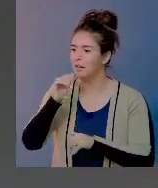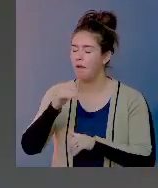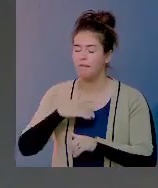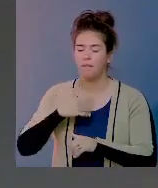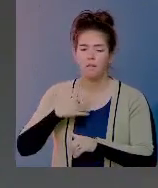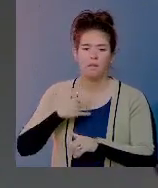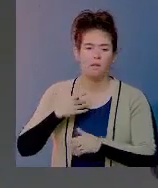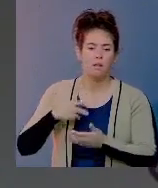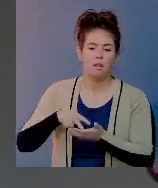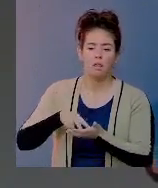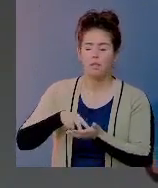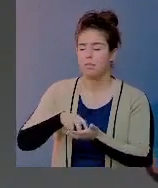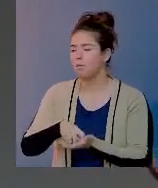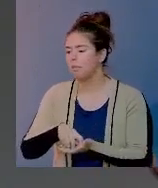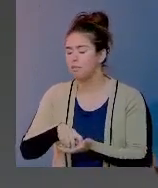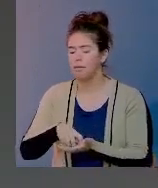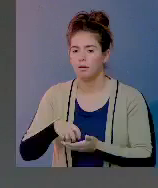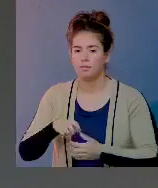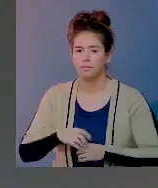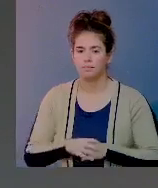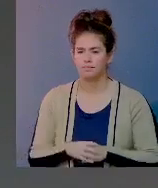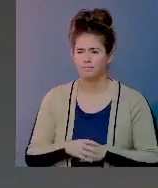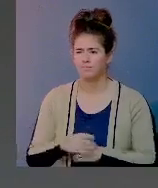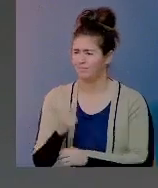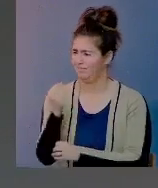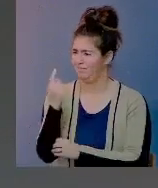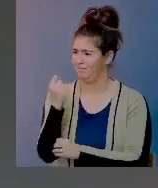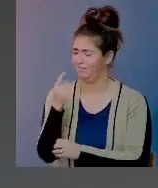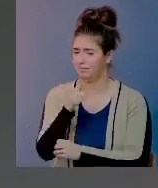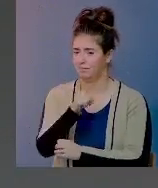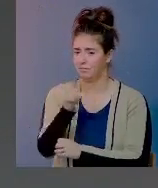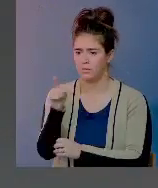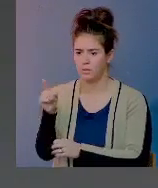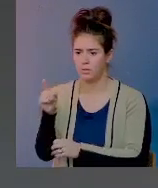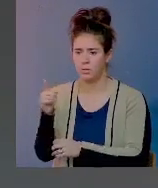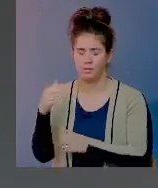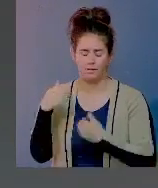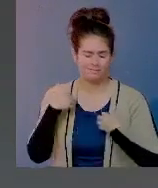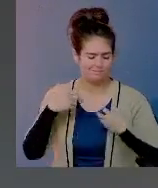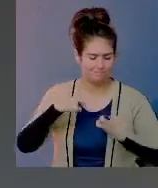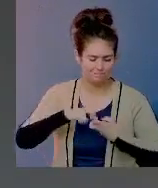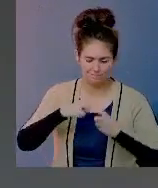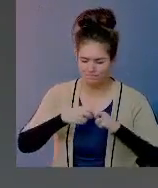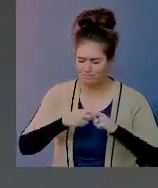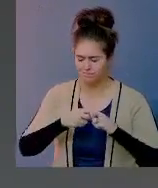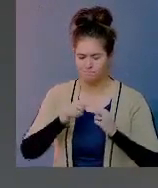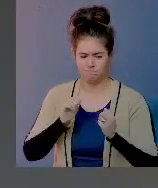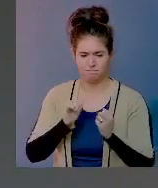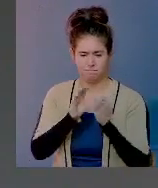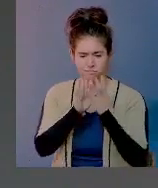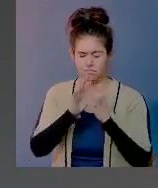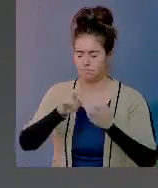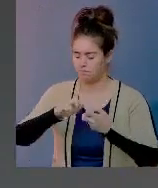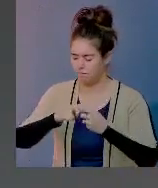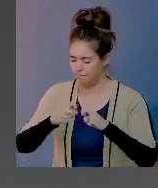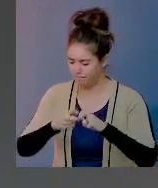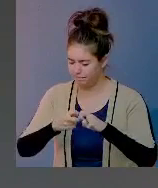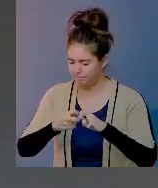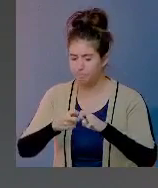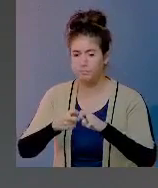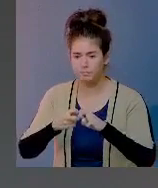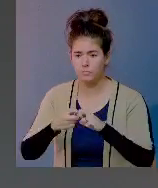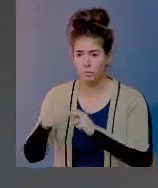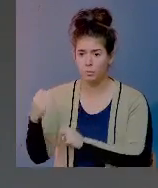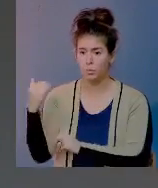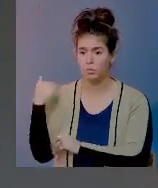And so as you're facing trials, as the world is facing trials, let's remember that the